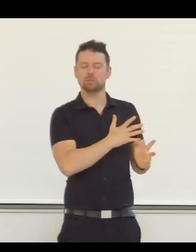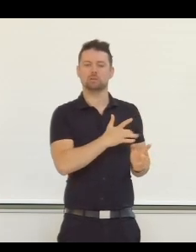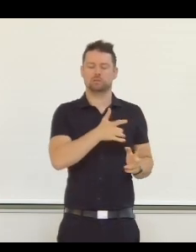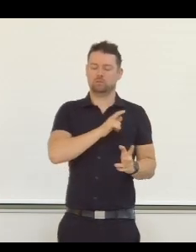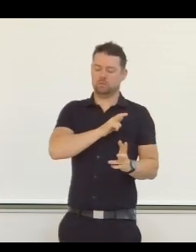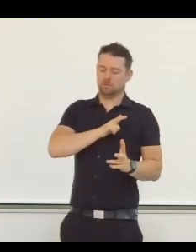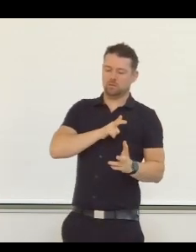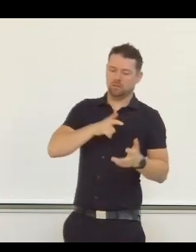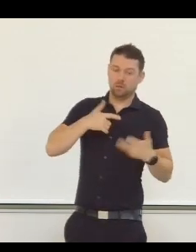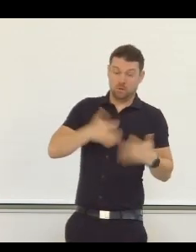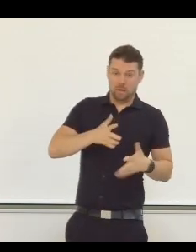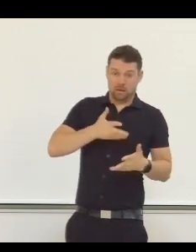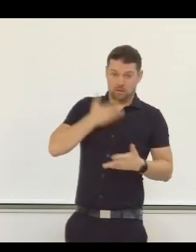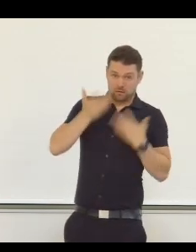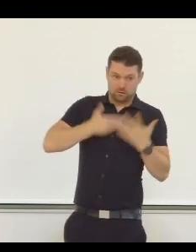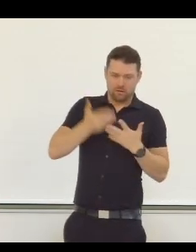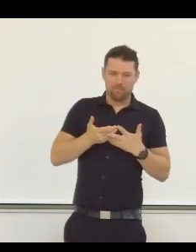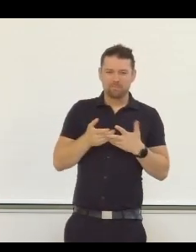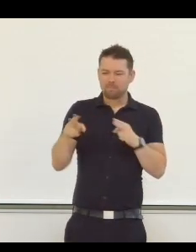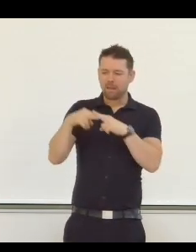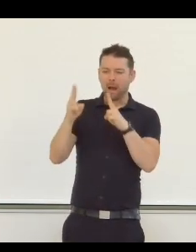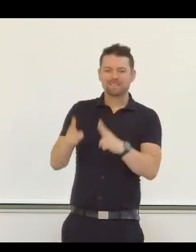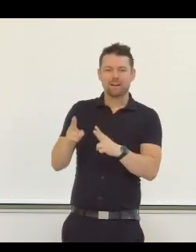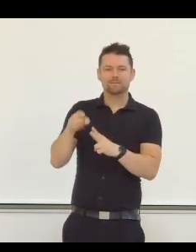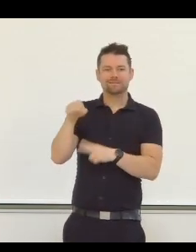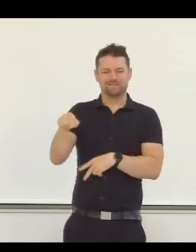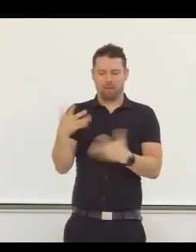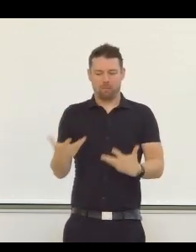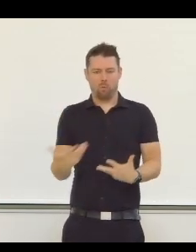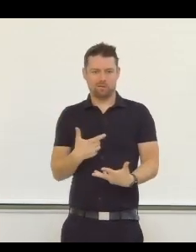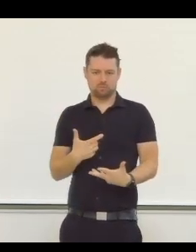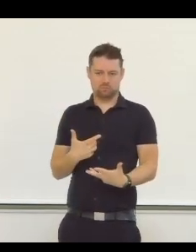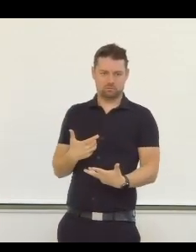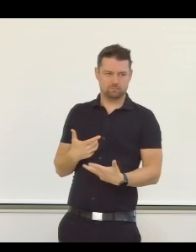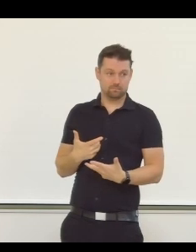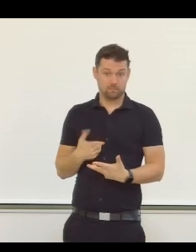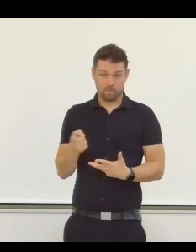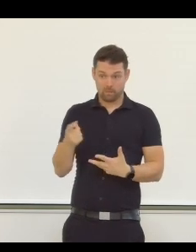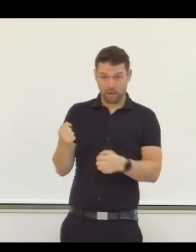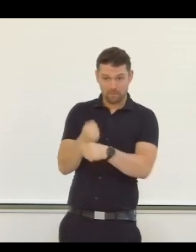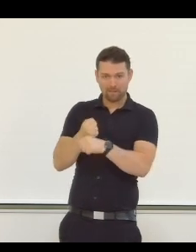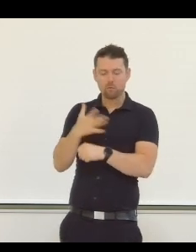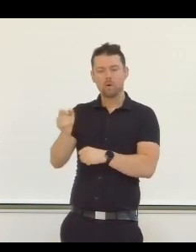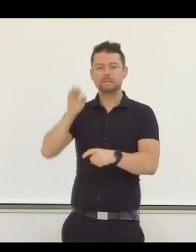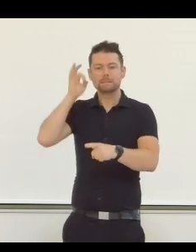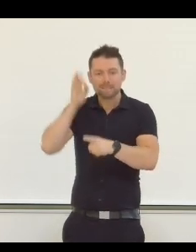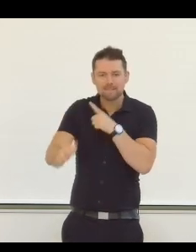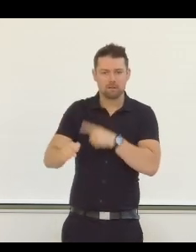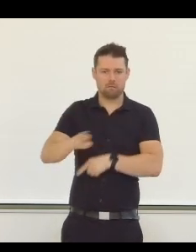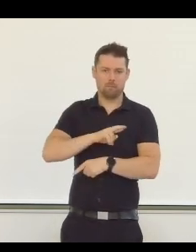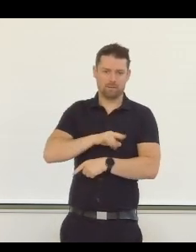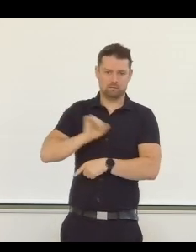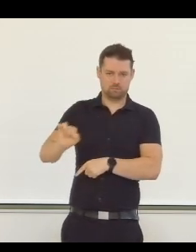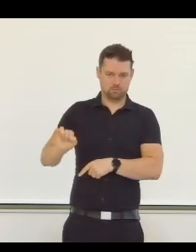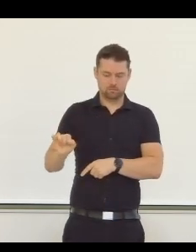saying that the habitats that are currently existing, they're built for their specific purpose and they're really good for